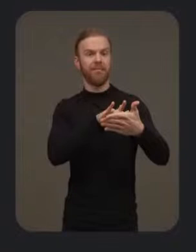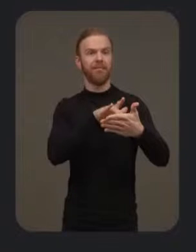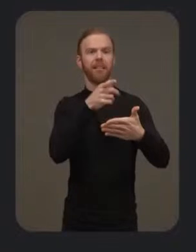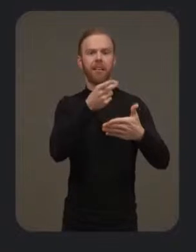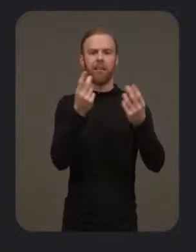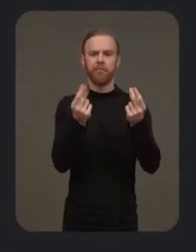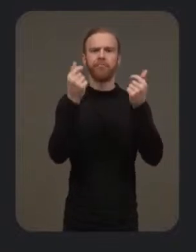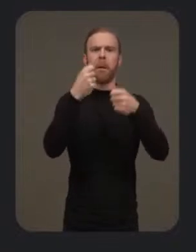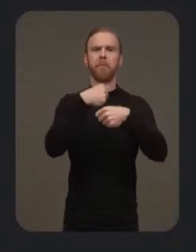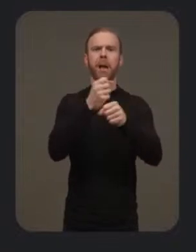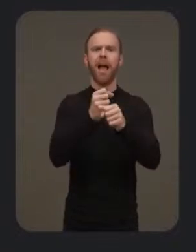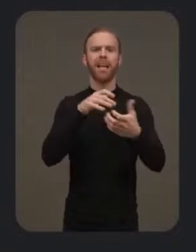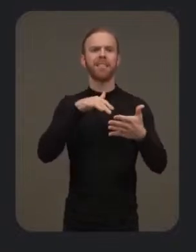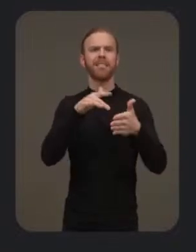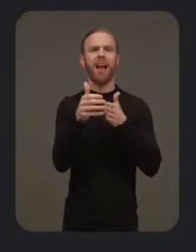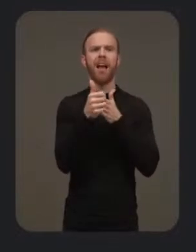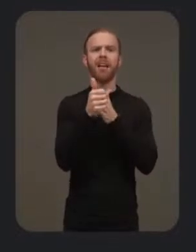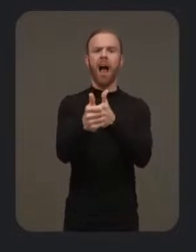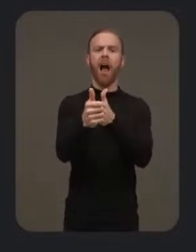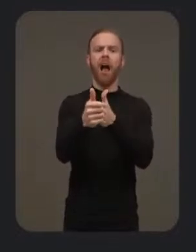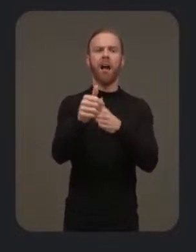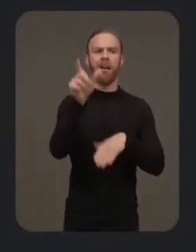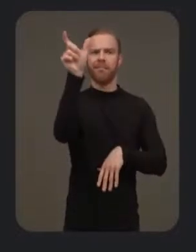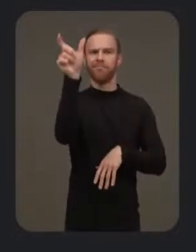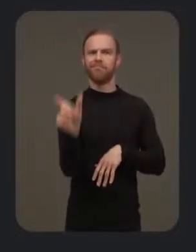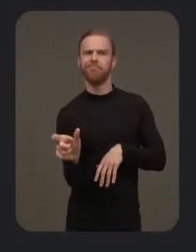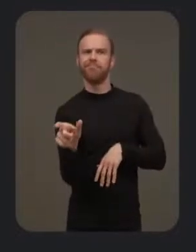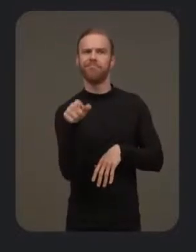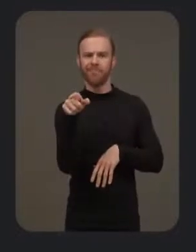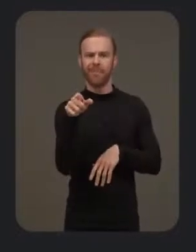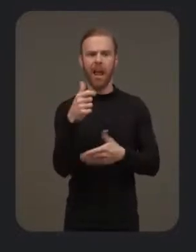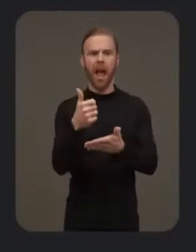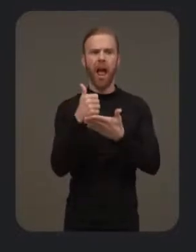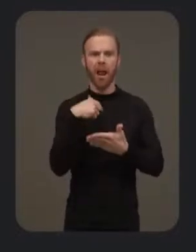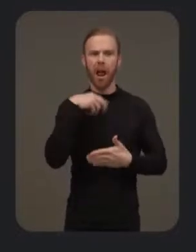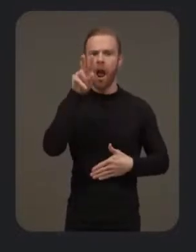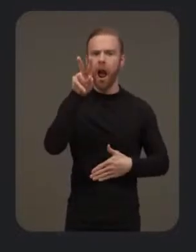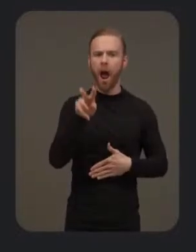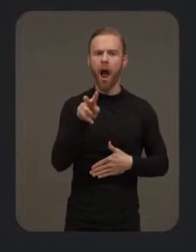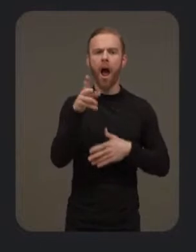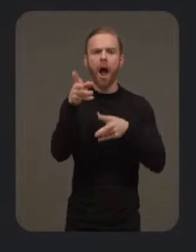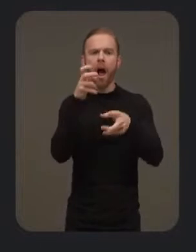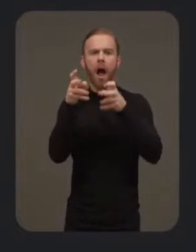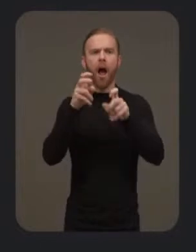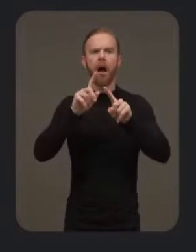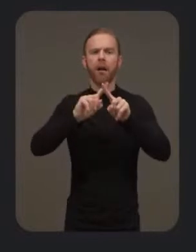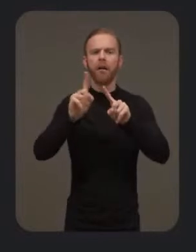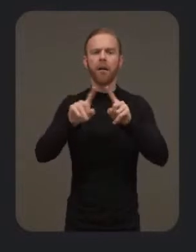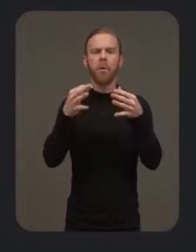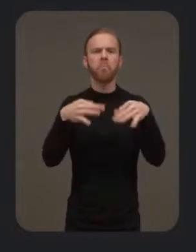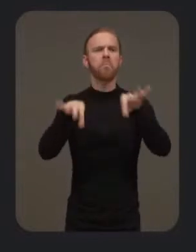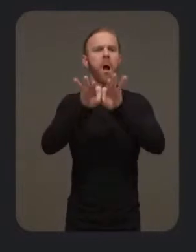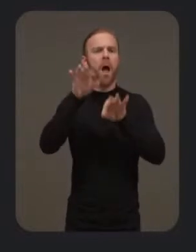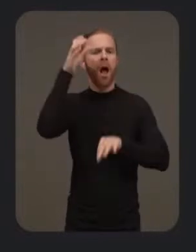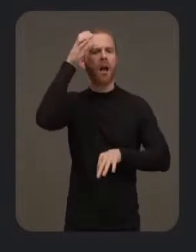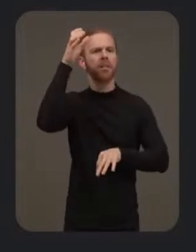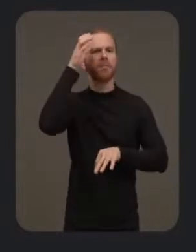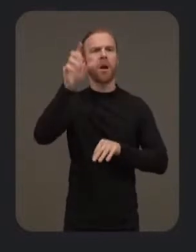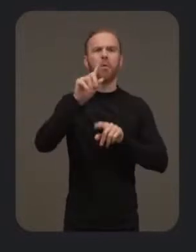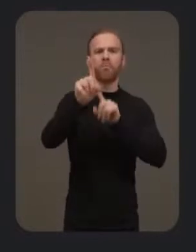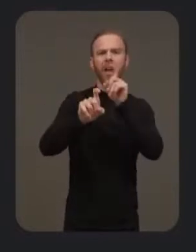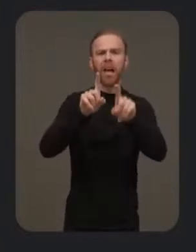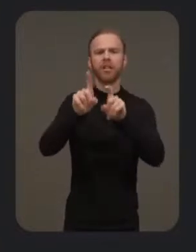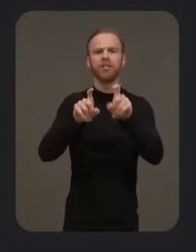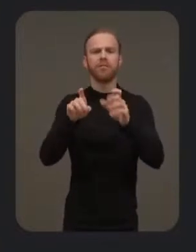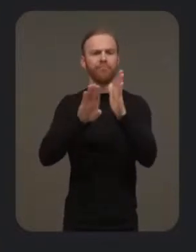study guide on the right to give me bearings. You can see it's pulling out key concepts and questions grounded in the materials that